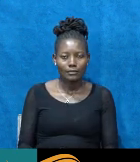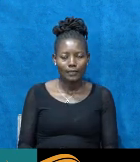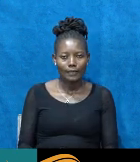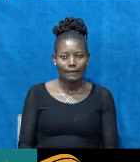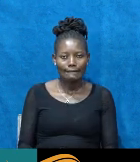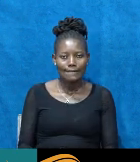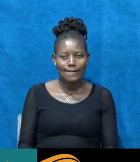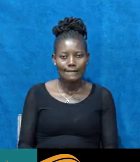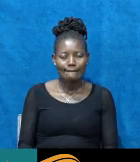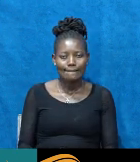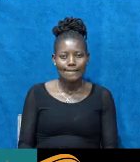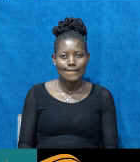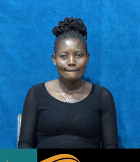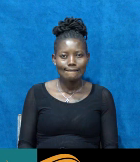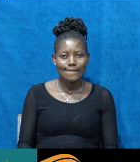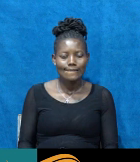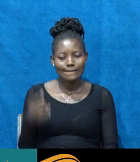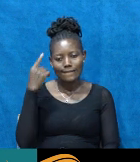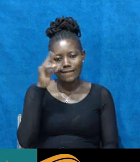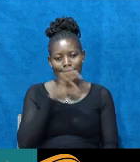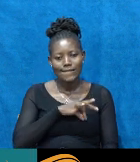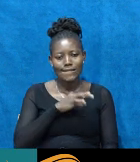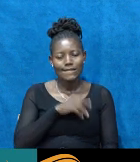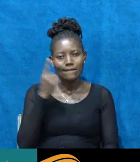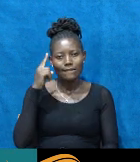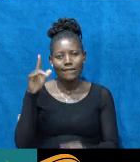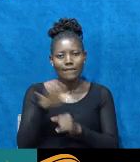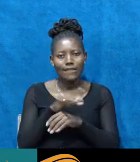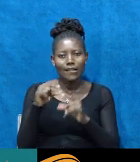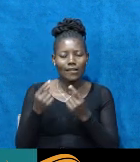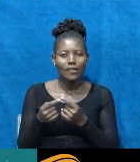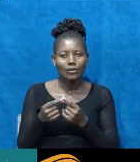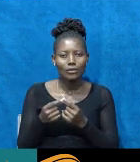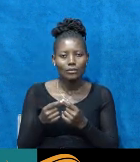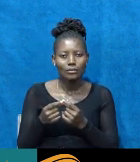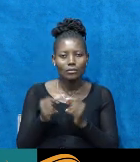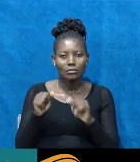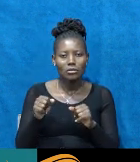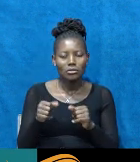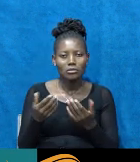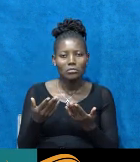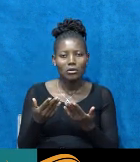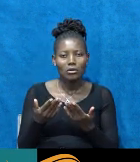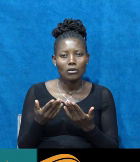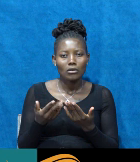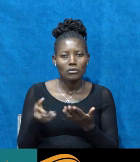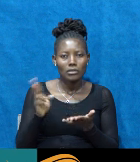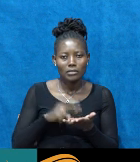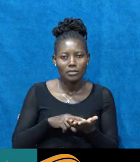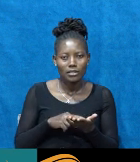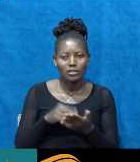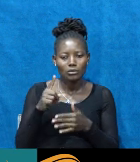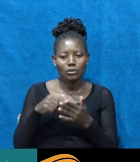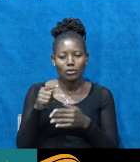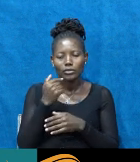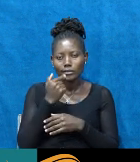For the benefit of the whole group, if you don't mind, you can just briefly restate what you said. Okay, let me just